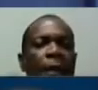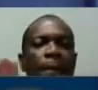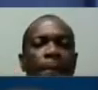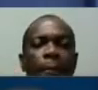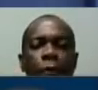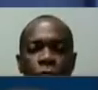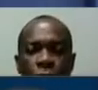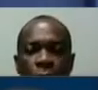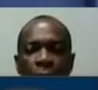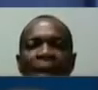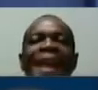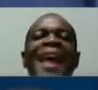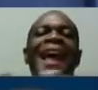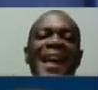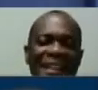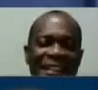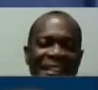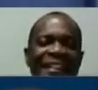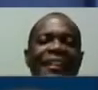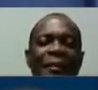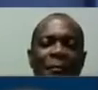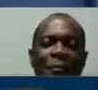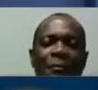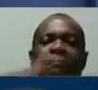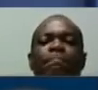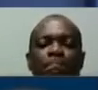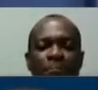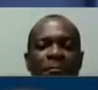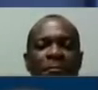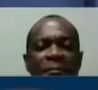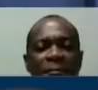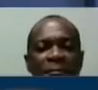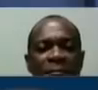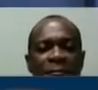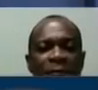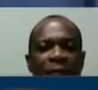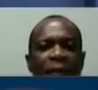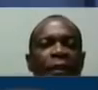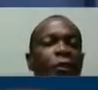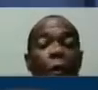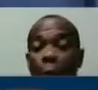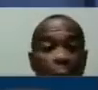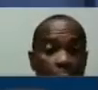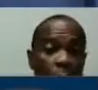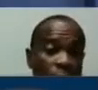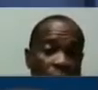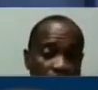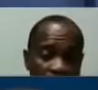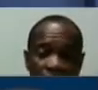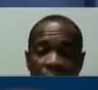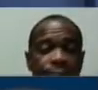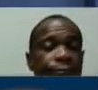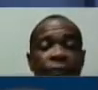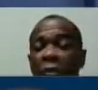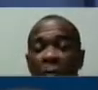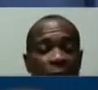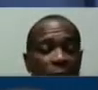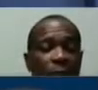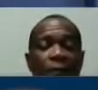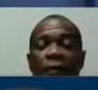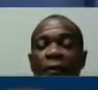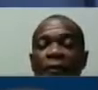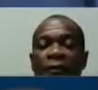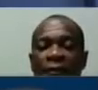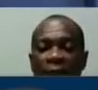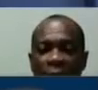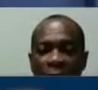you received, whether it's Sinopharm, Pfizer, J&J, or AstraZeneca, all